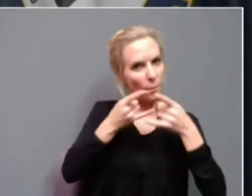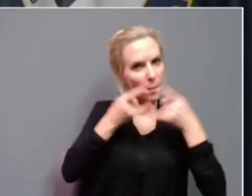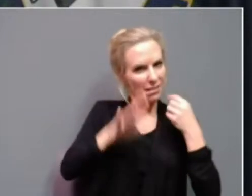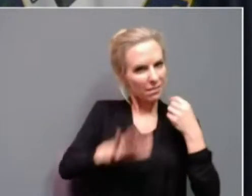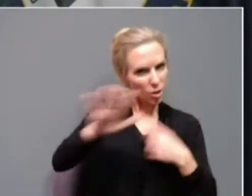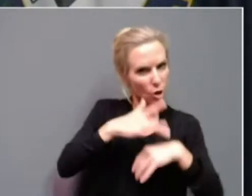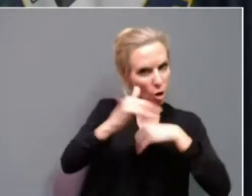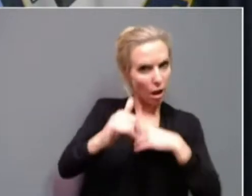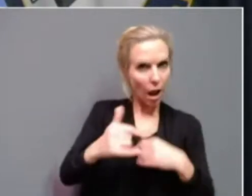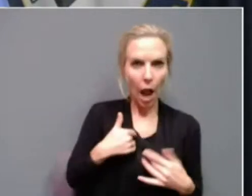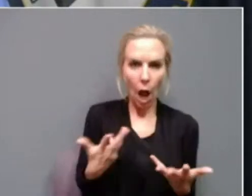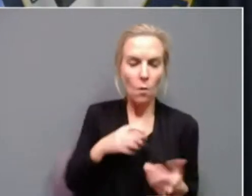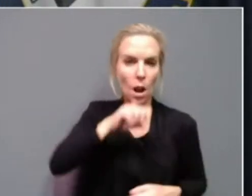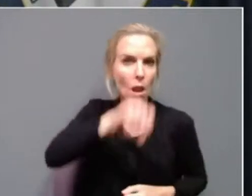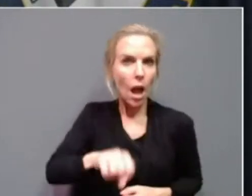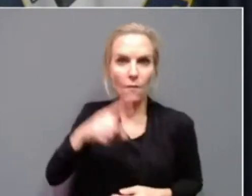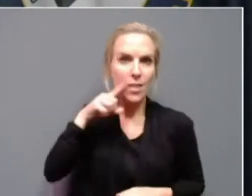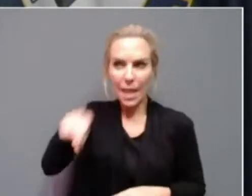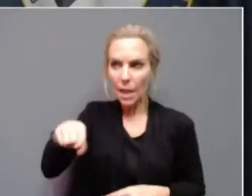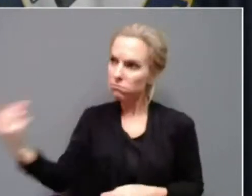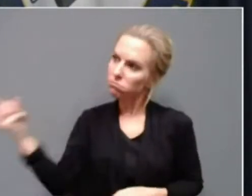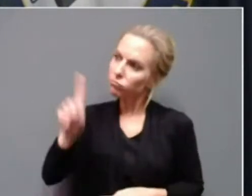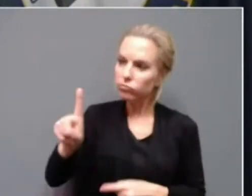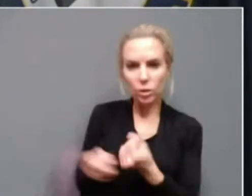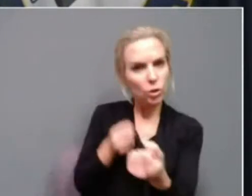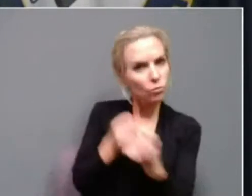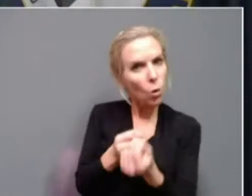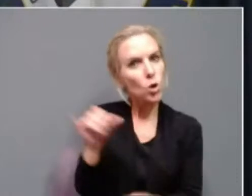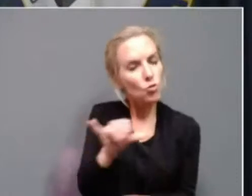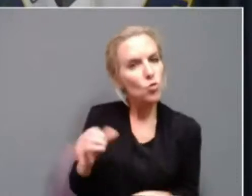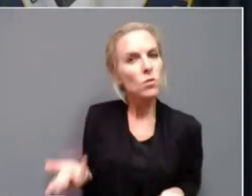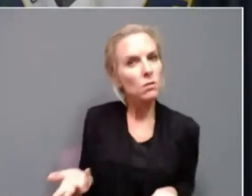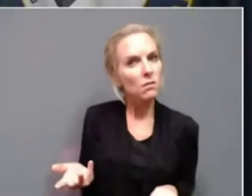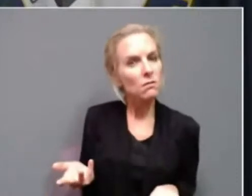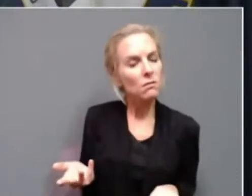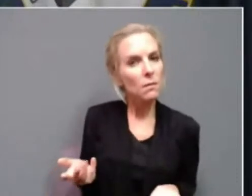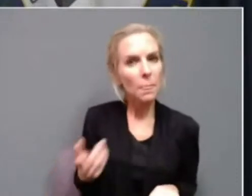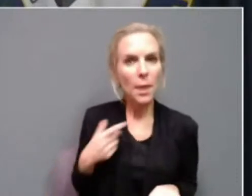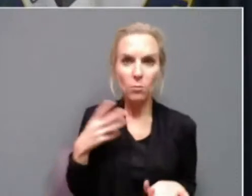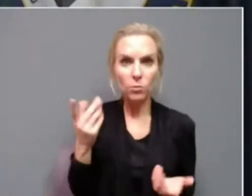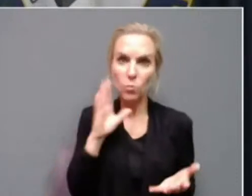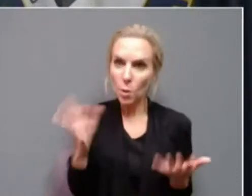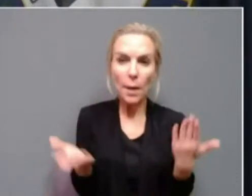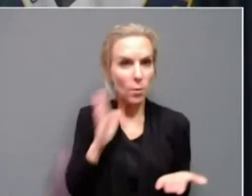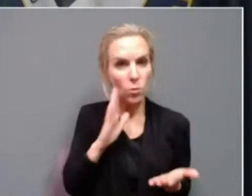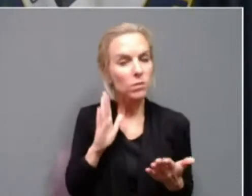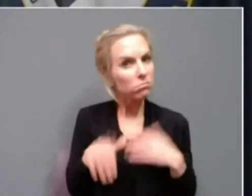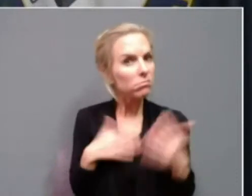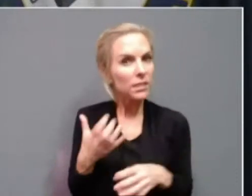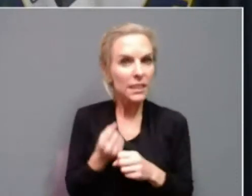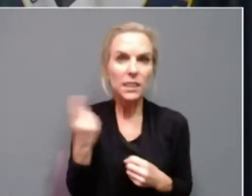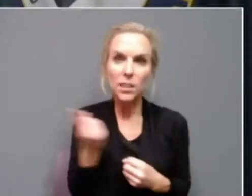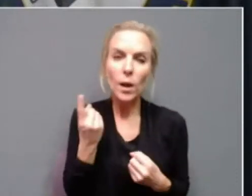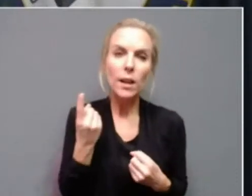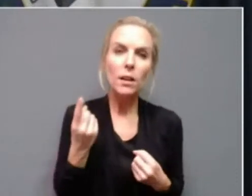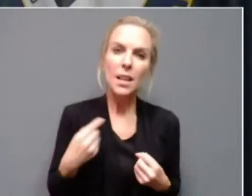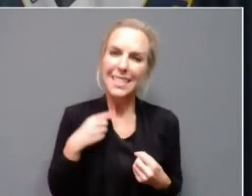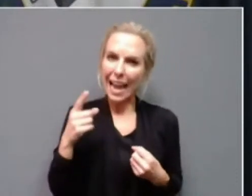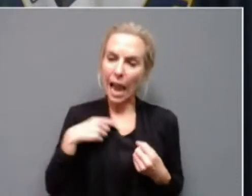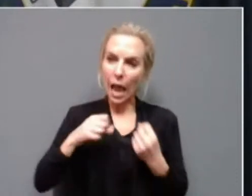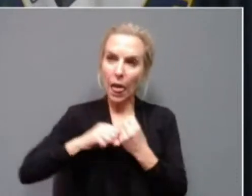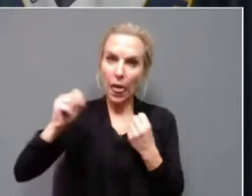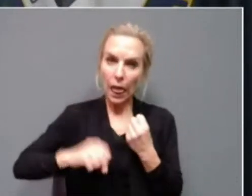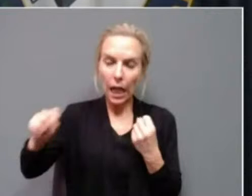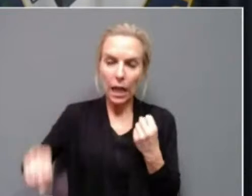have them come up to this press conference and they can support it too. I mean, then we'd be getting somewhere. Did I wait too long?